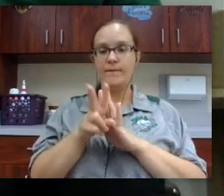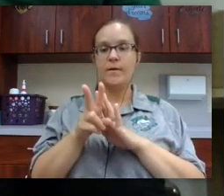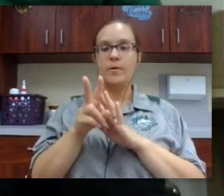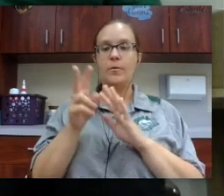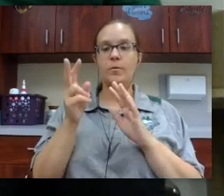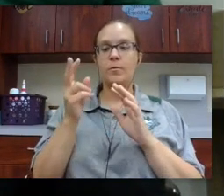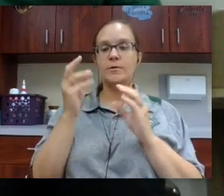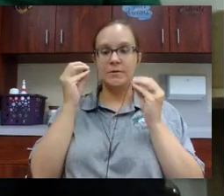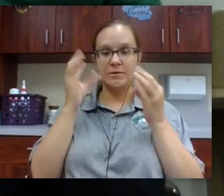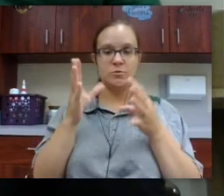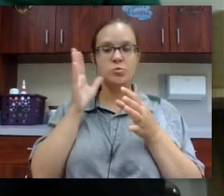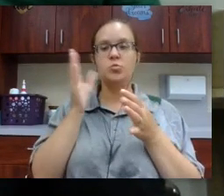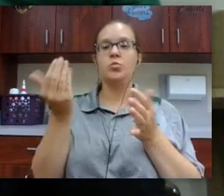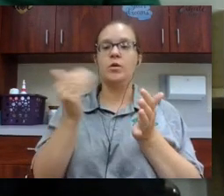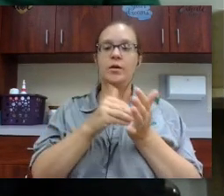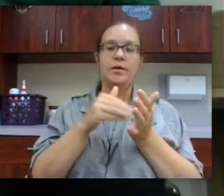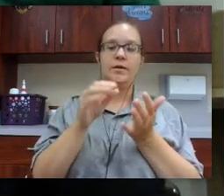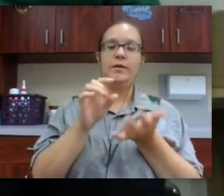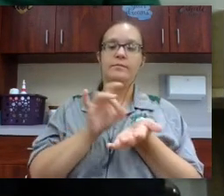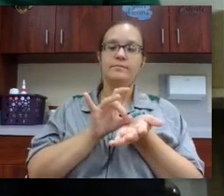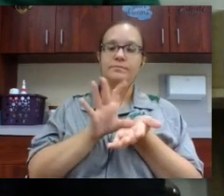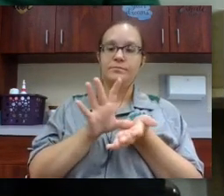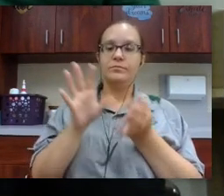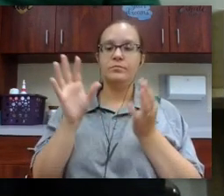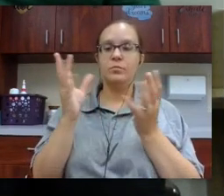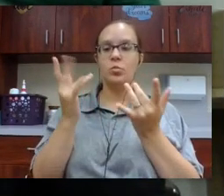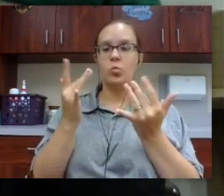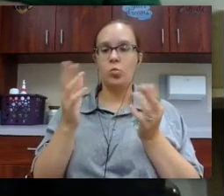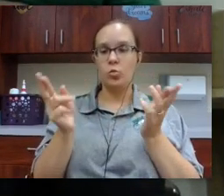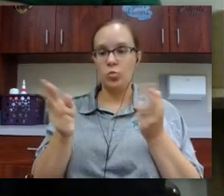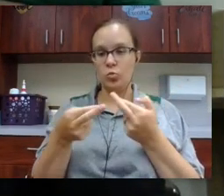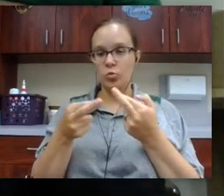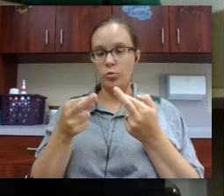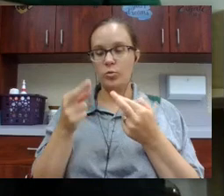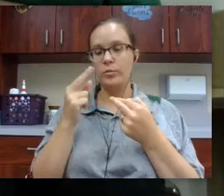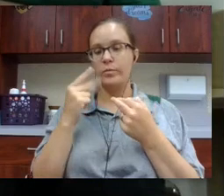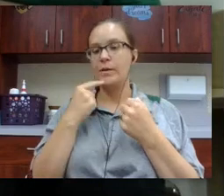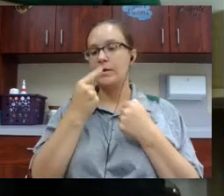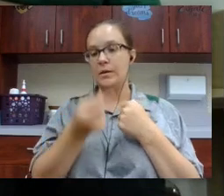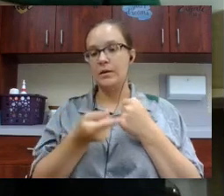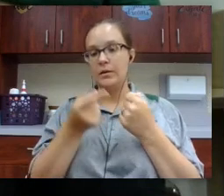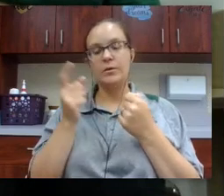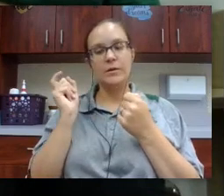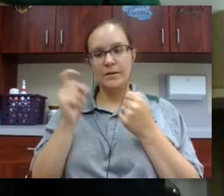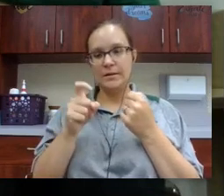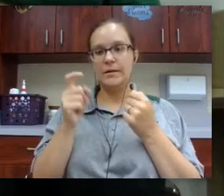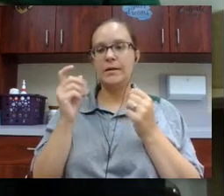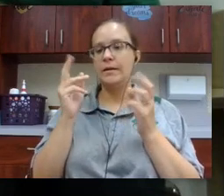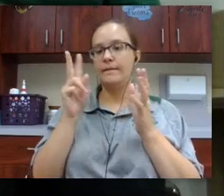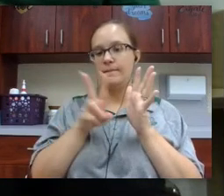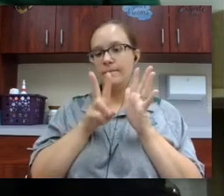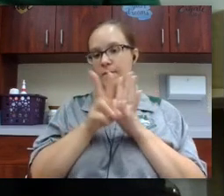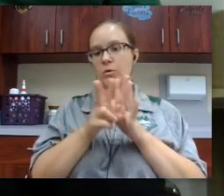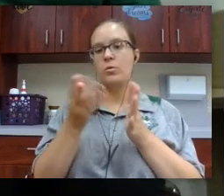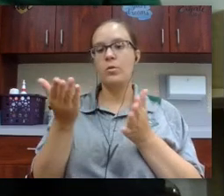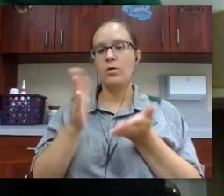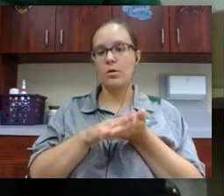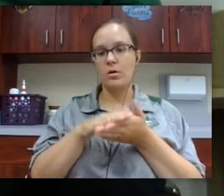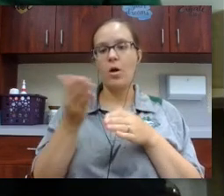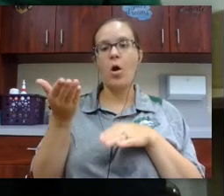you again in the waiting room, send you a private message, and tell you that you need to show your